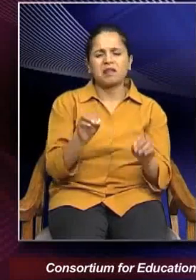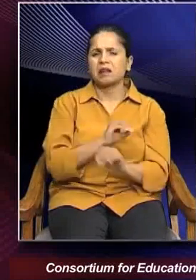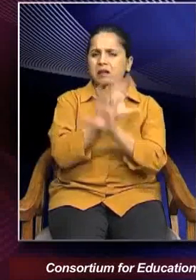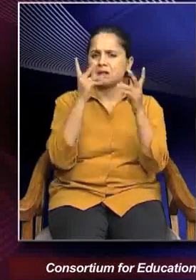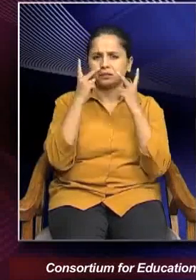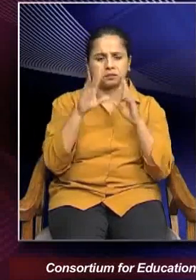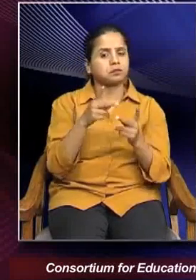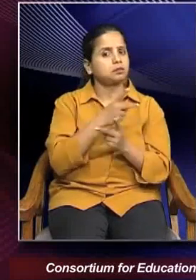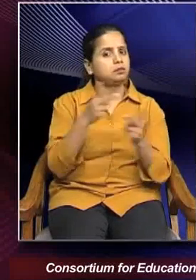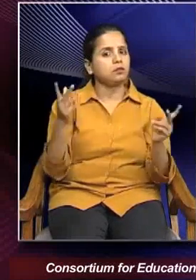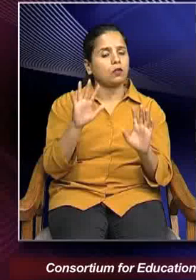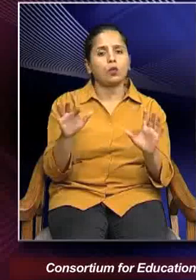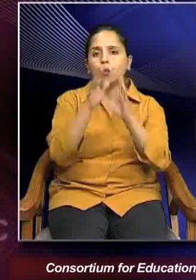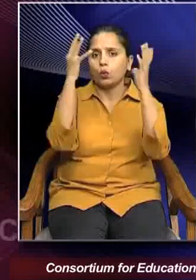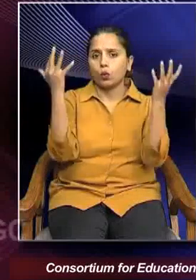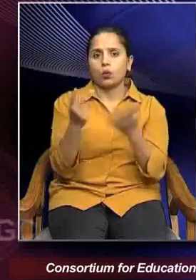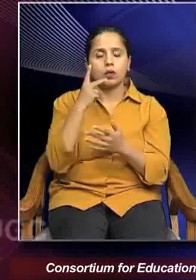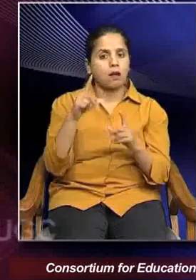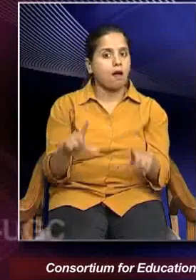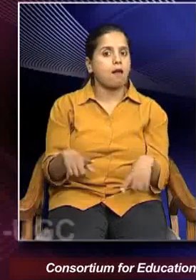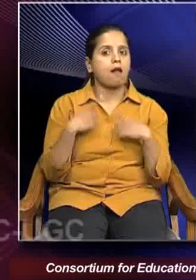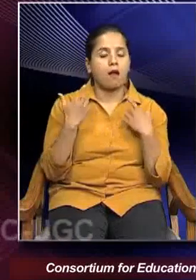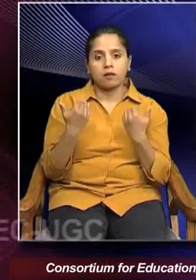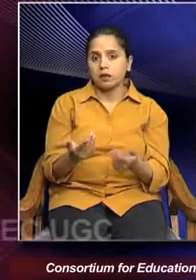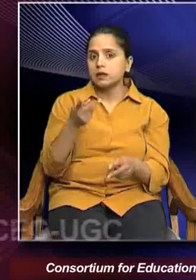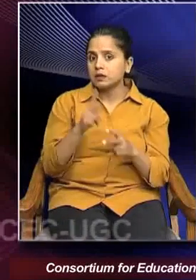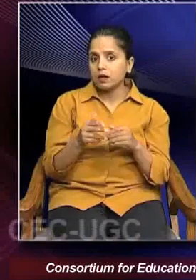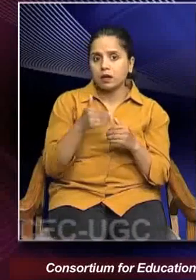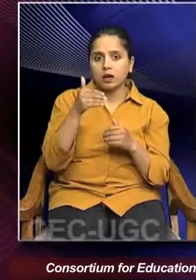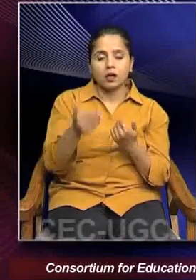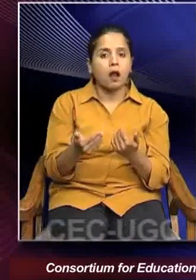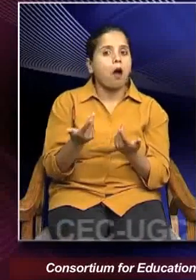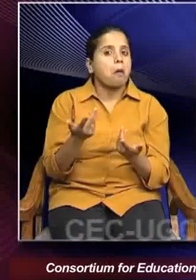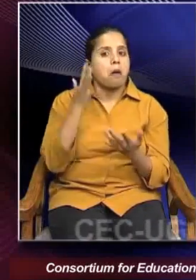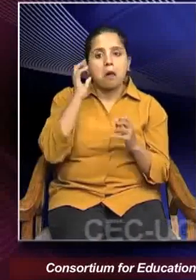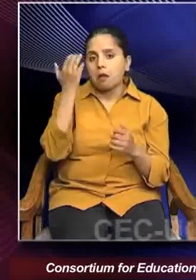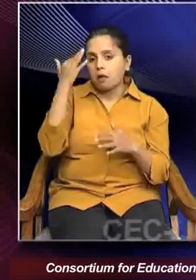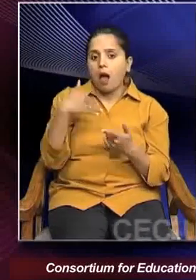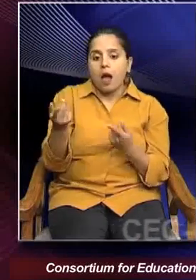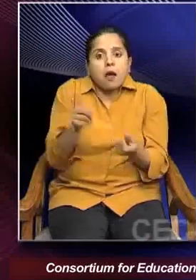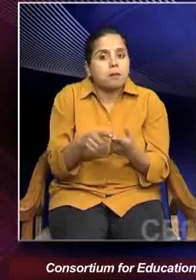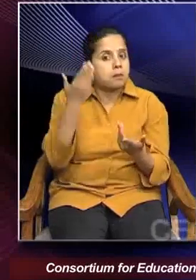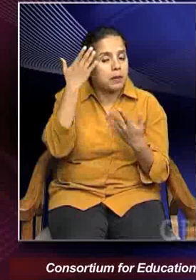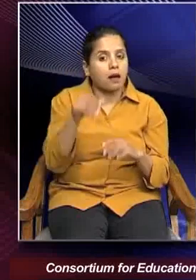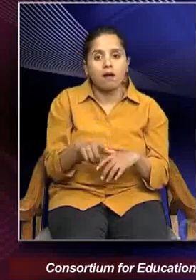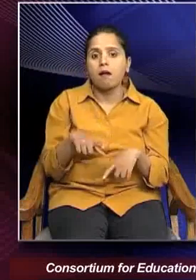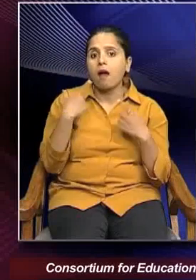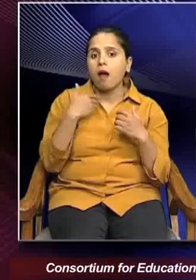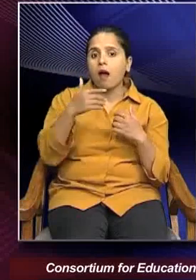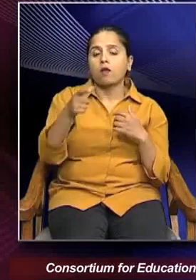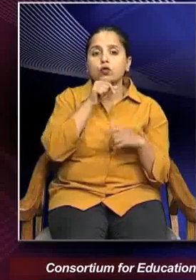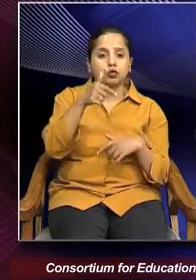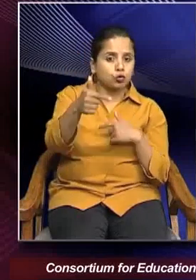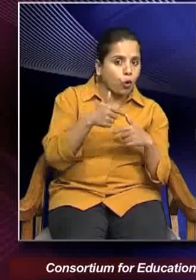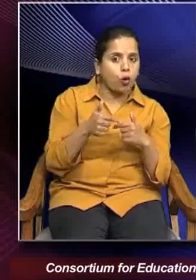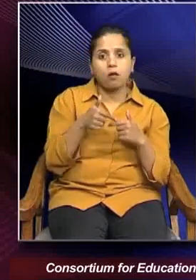various, part of this world where life is still very uncertain, where life expectancy still is very low. So